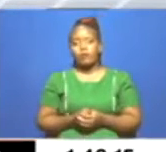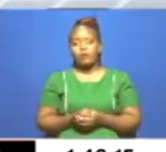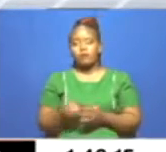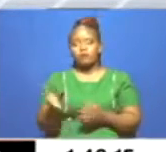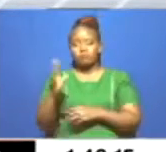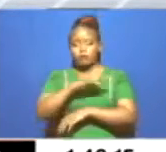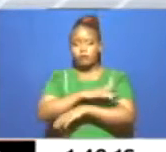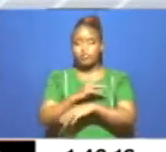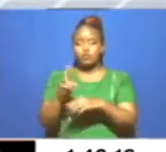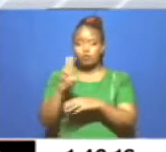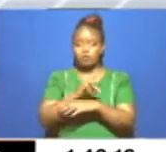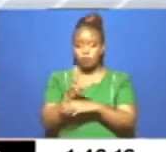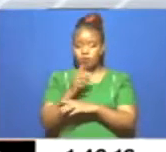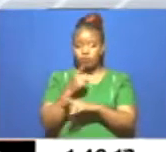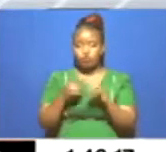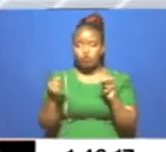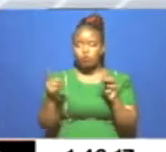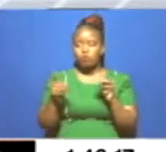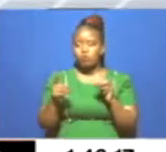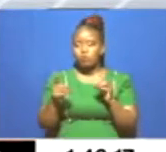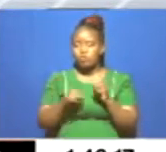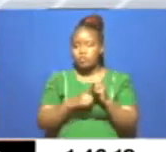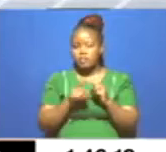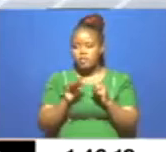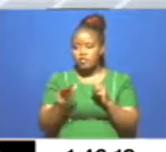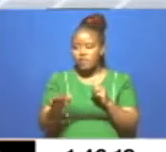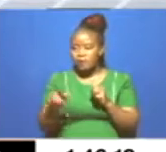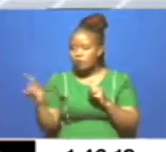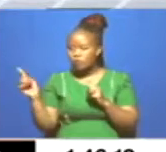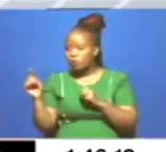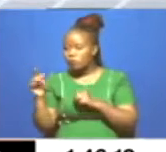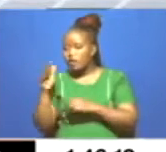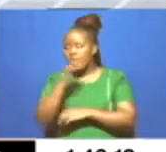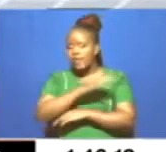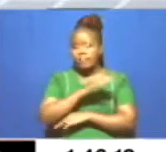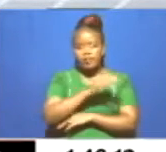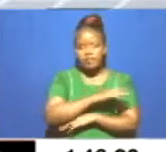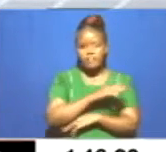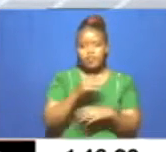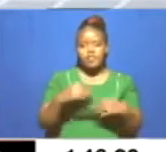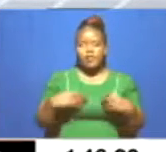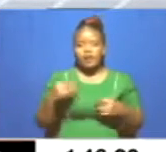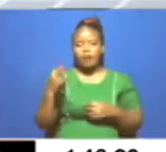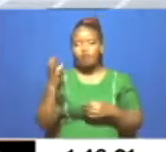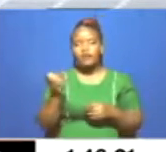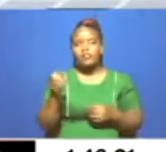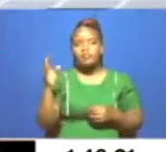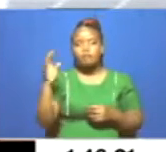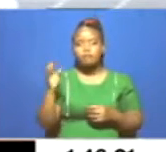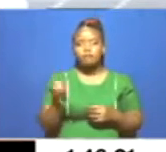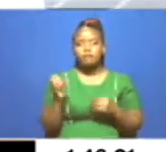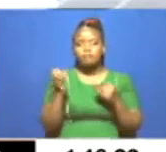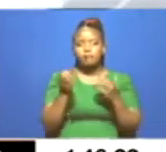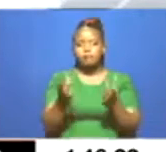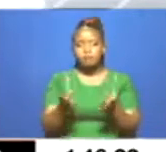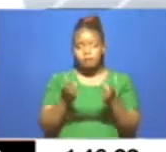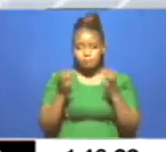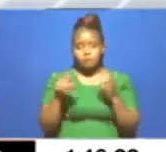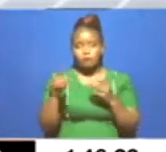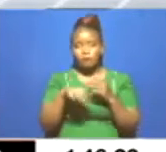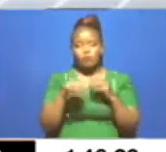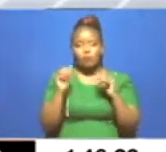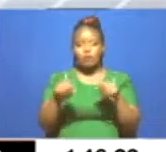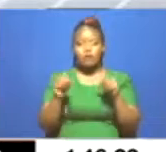it contributes to about 30 to 40% of our requirement. So it can produce up to 850